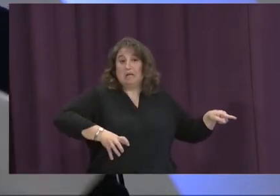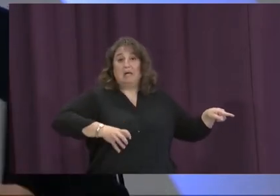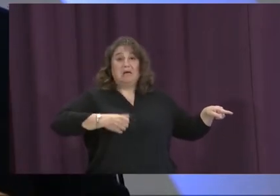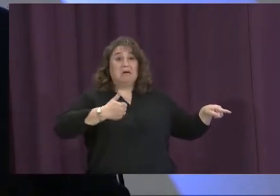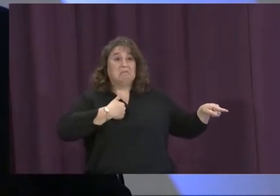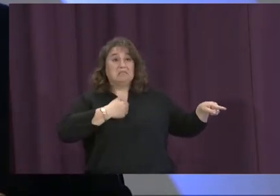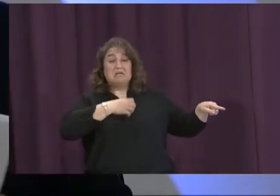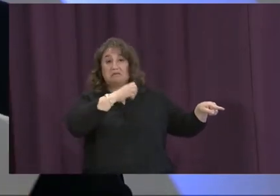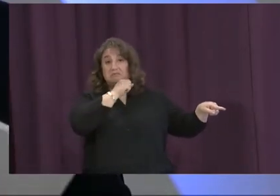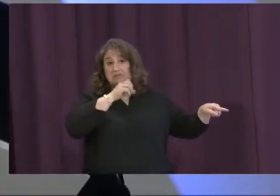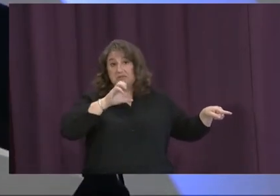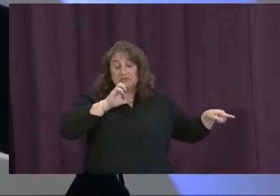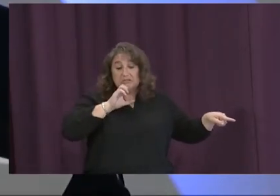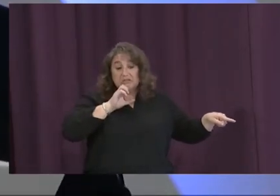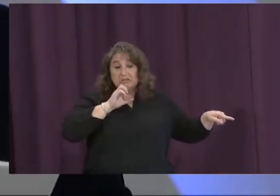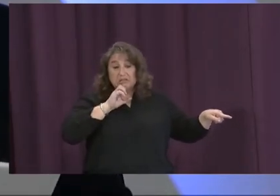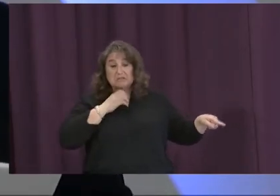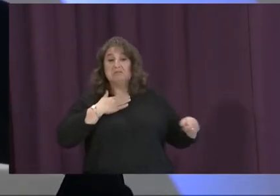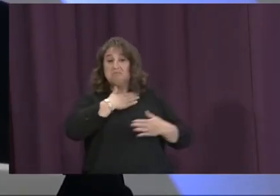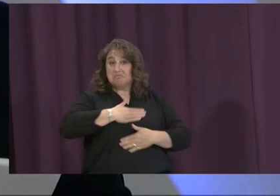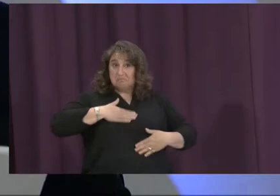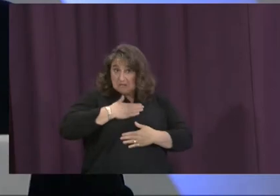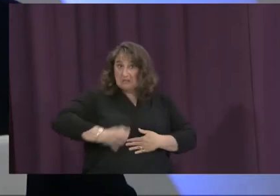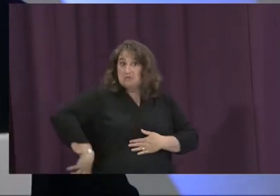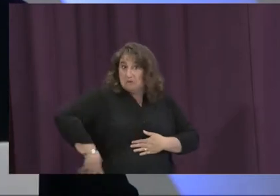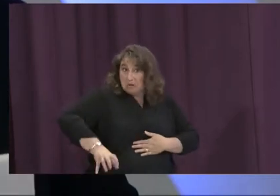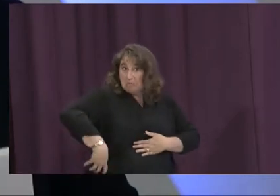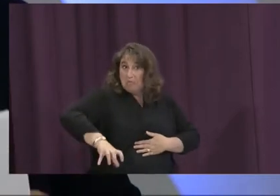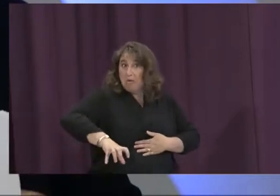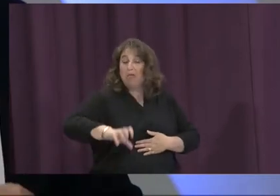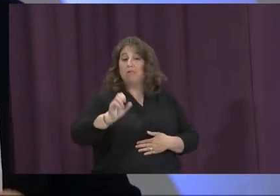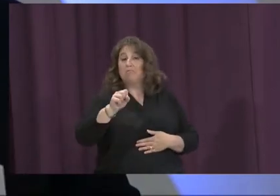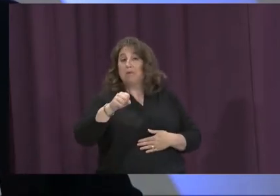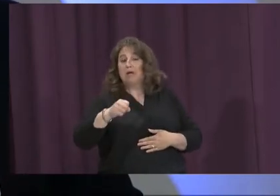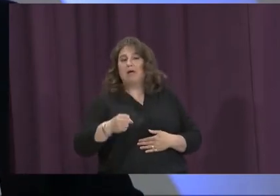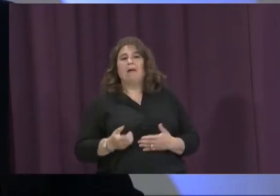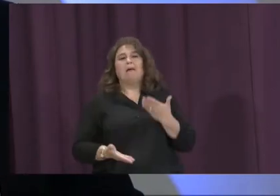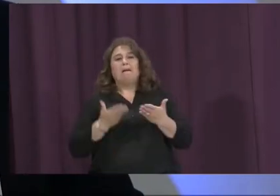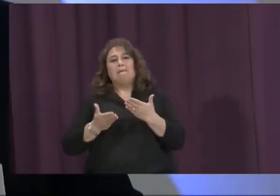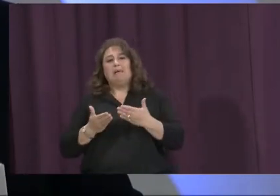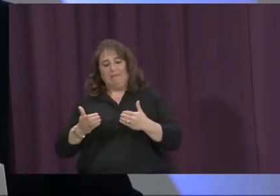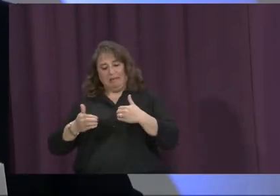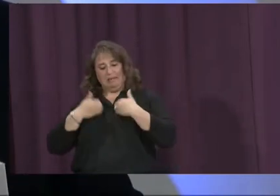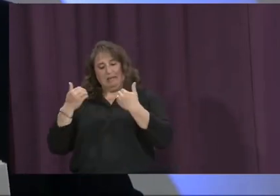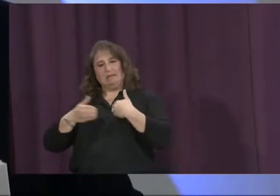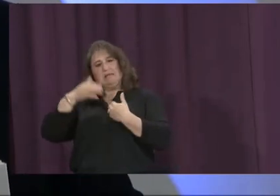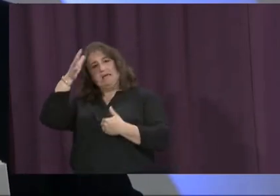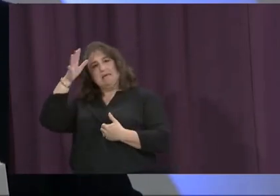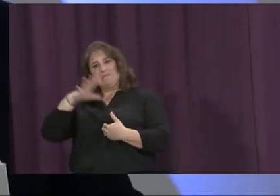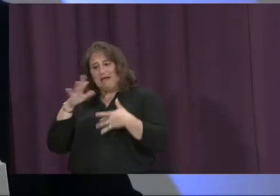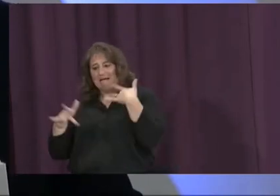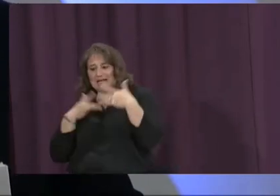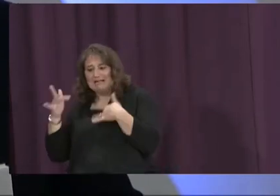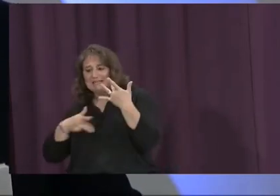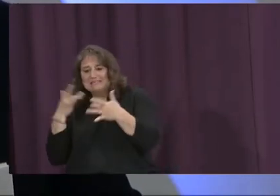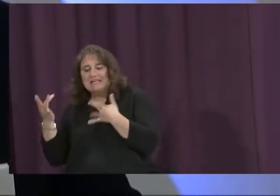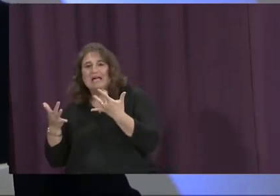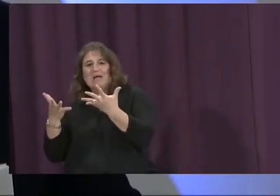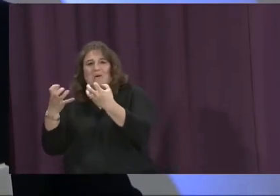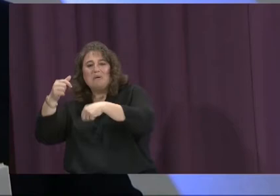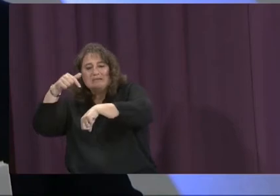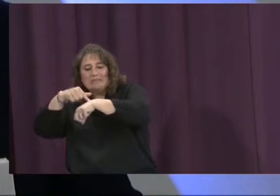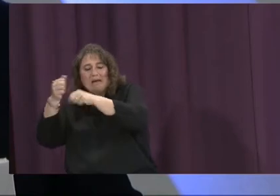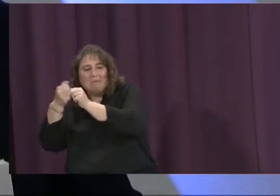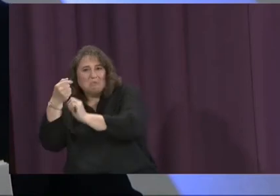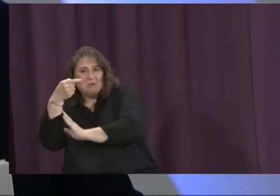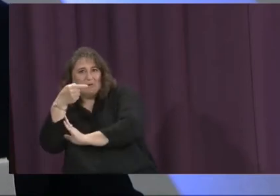60s and you've been, this is what you do. And maybe this, uh, gentleman is excited to spend time with them.